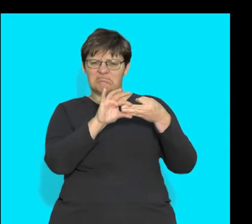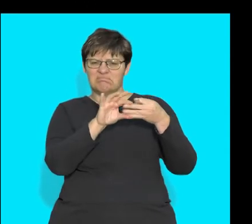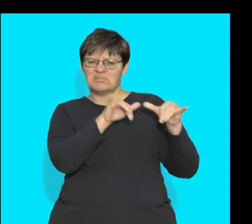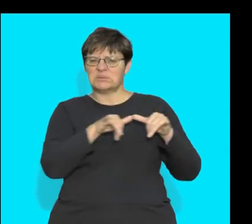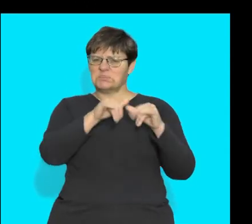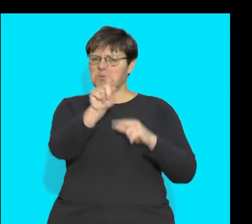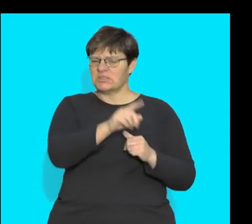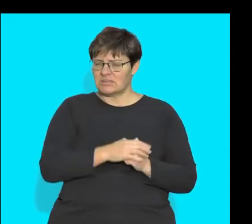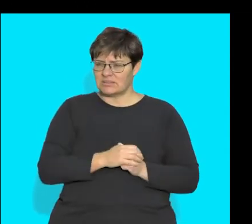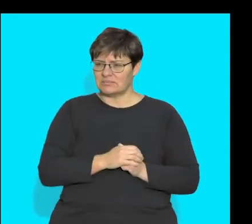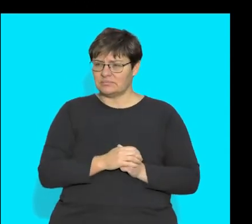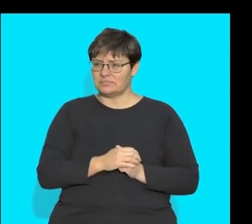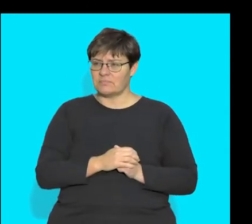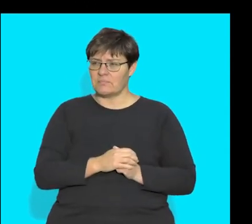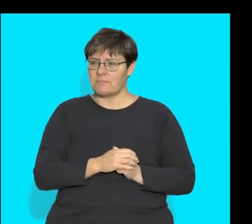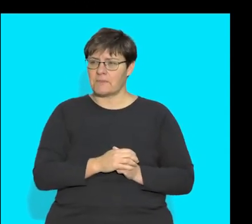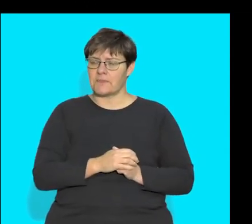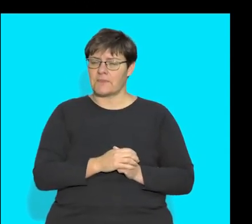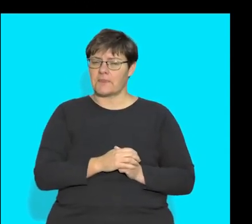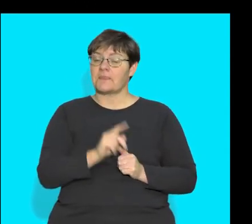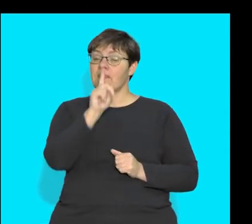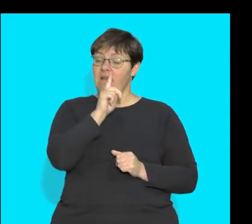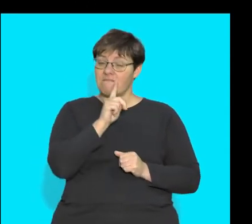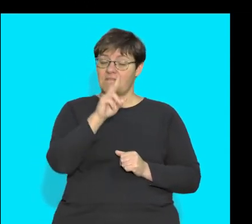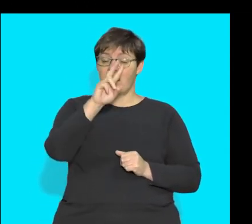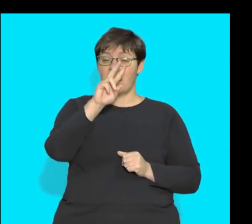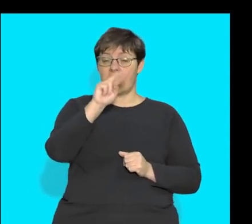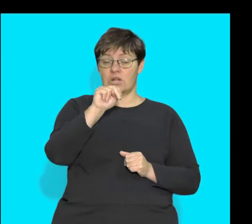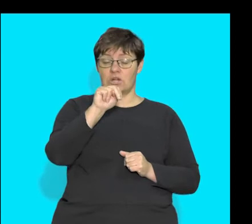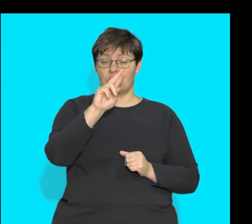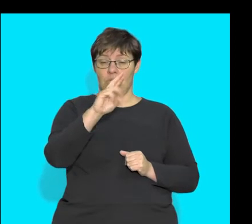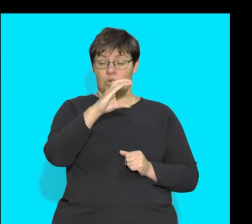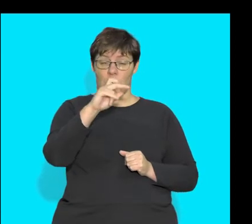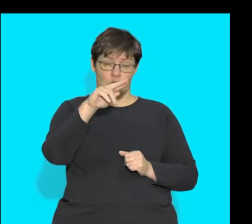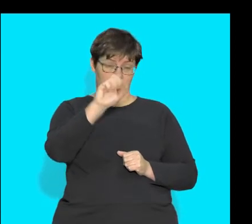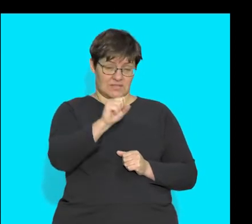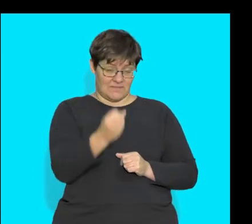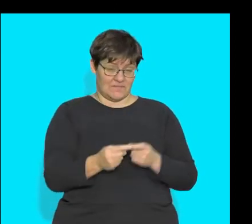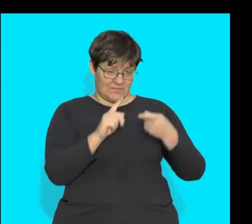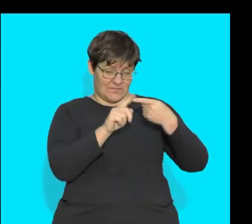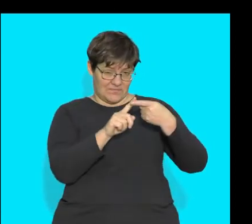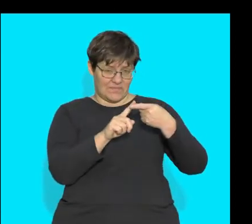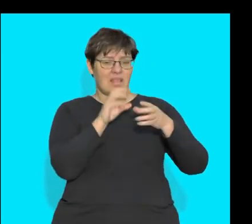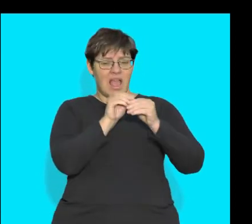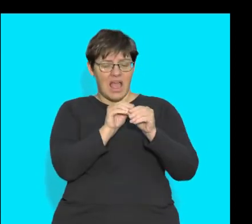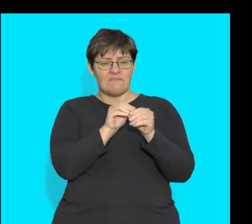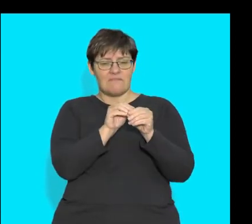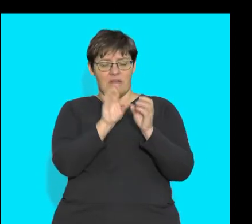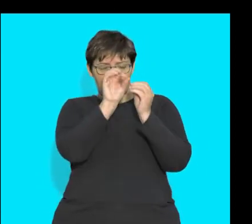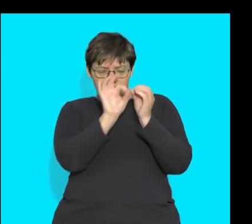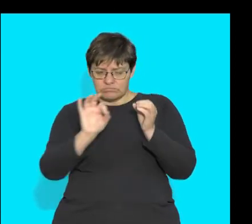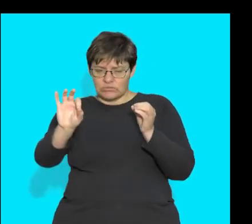common? So generally, if I have a nucleus, the nucleus has these